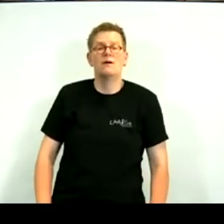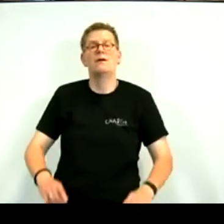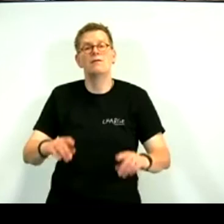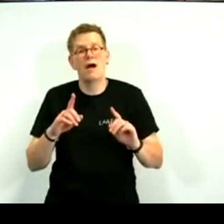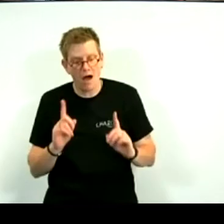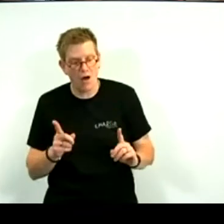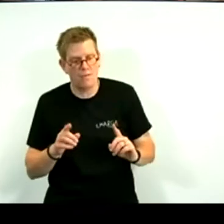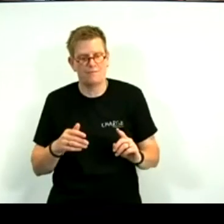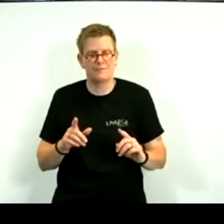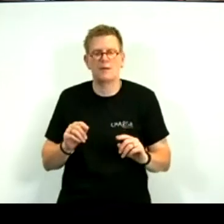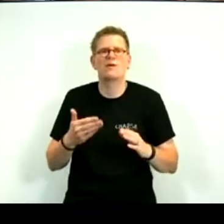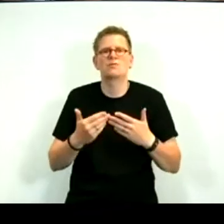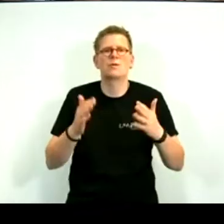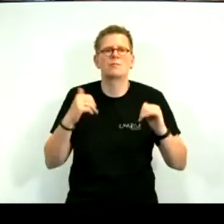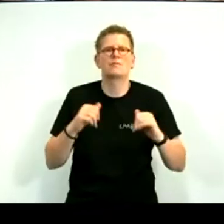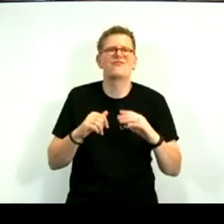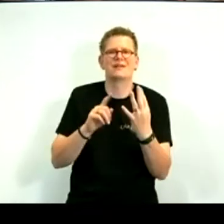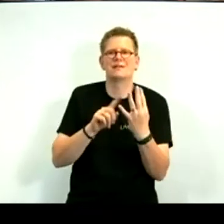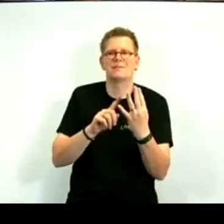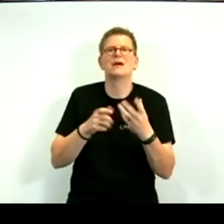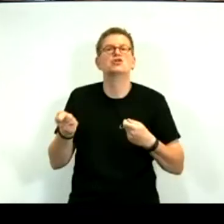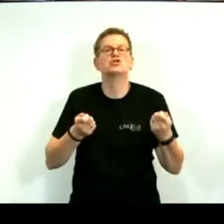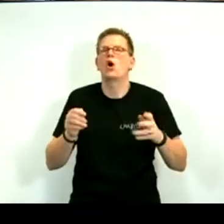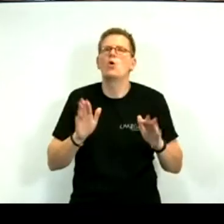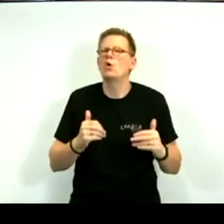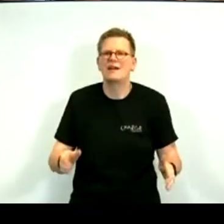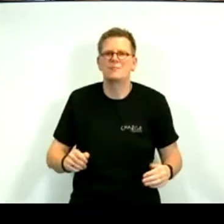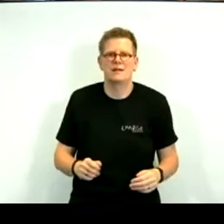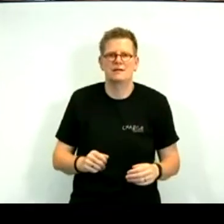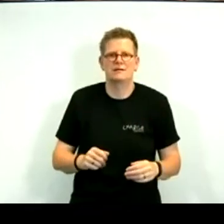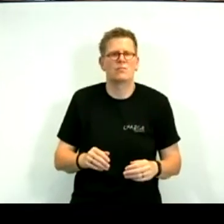please. I've organized this as the five